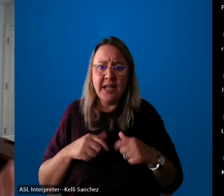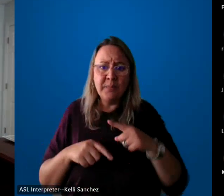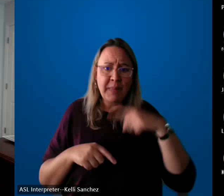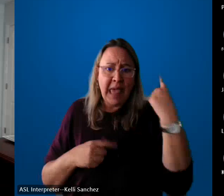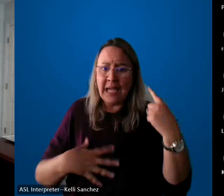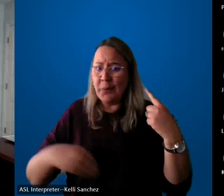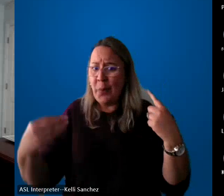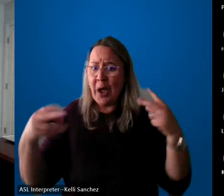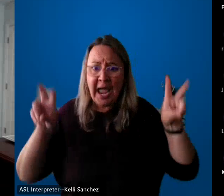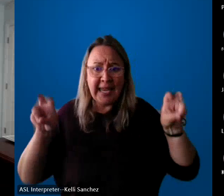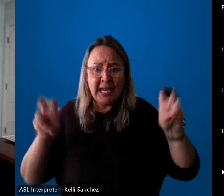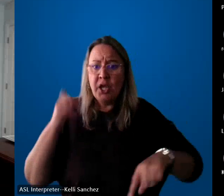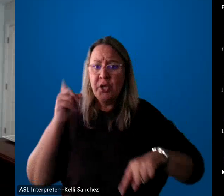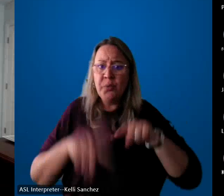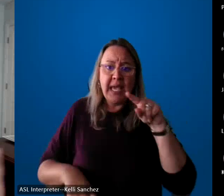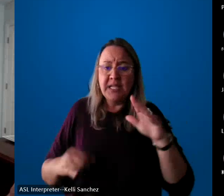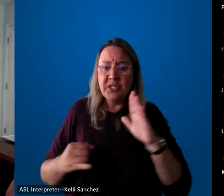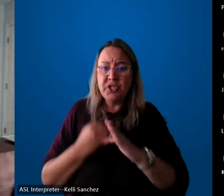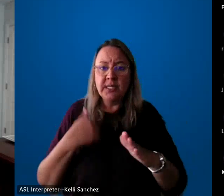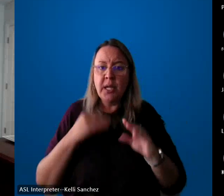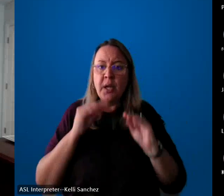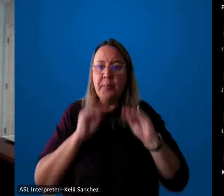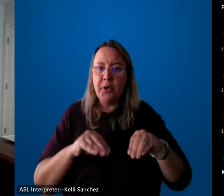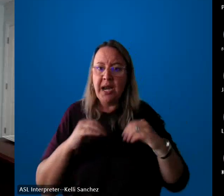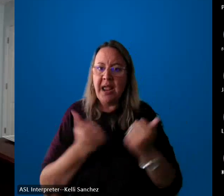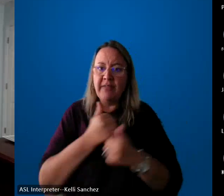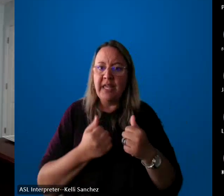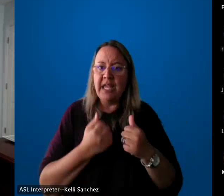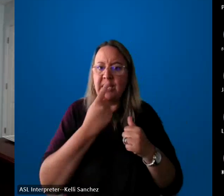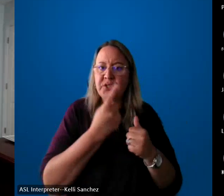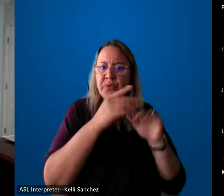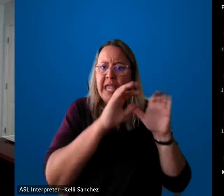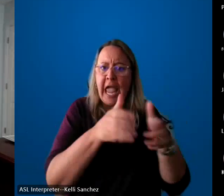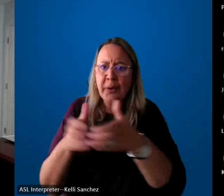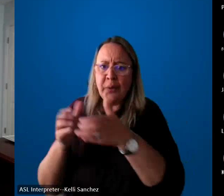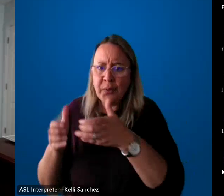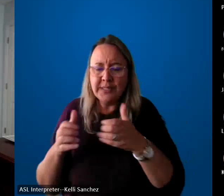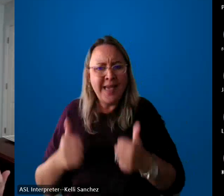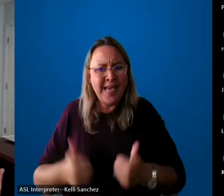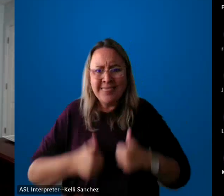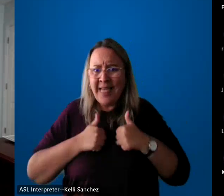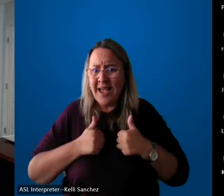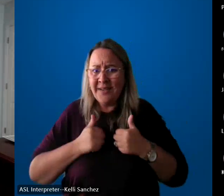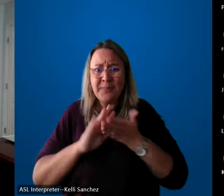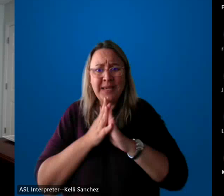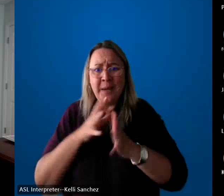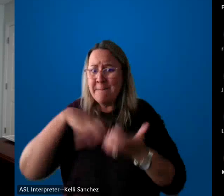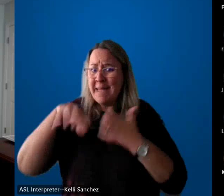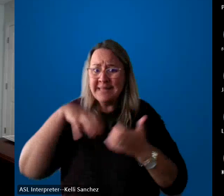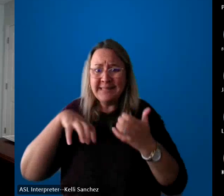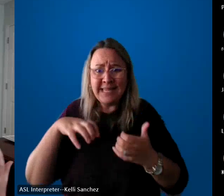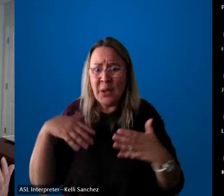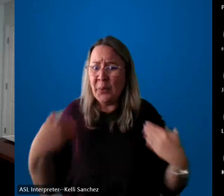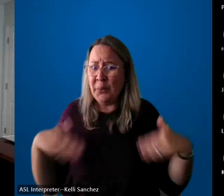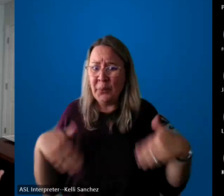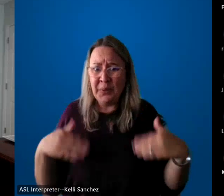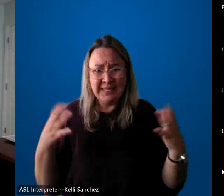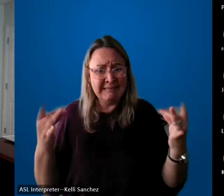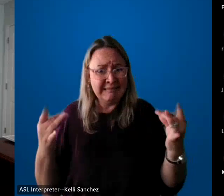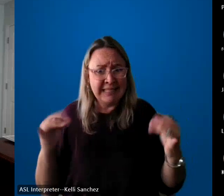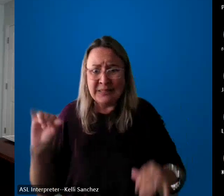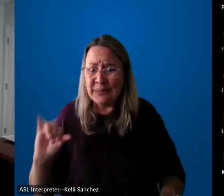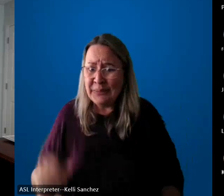can't just like chop it up into categories. Lives are messy, Yeah, especially and for folks